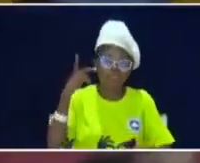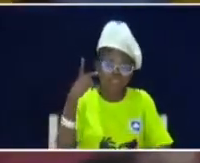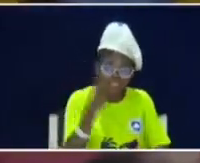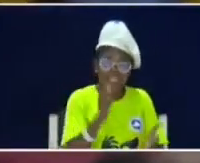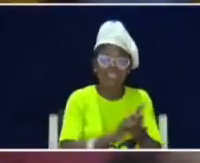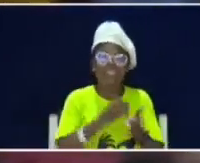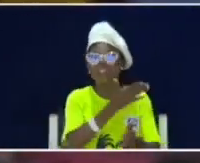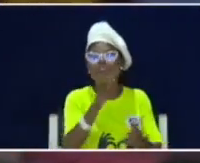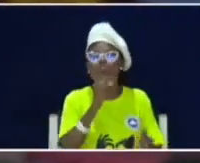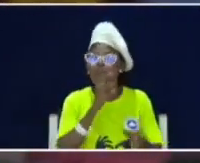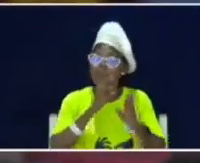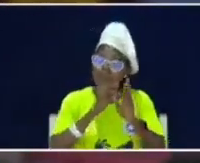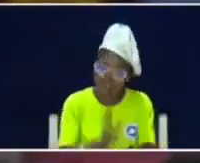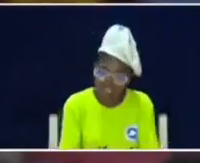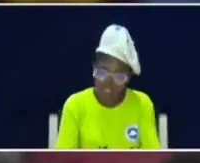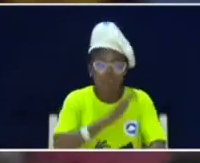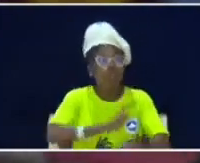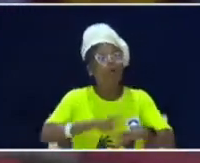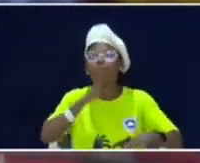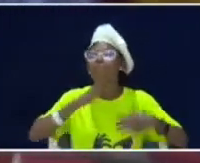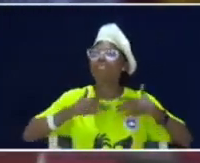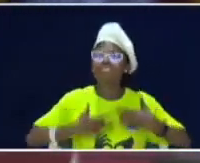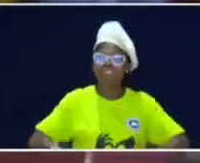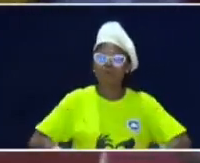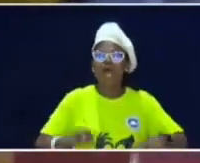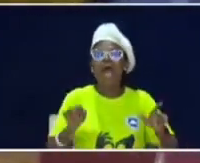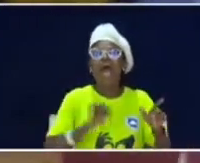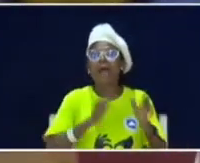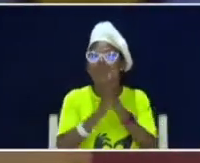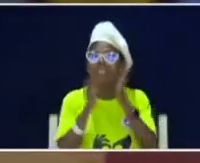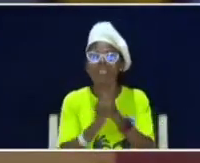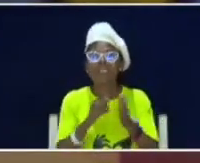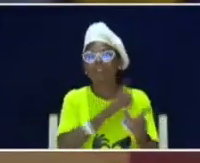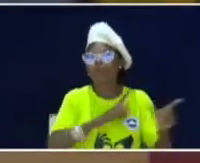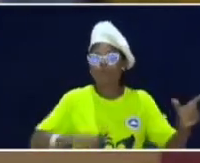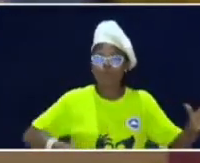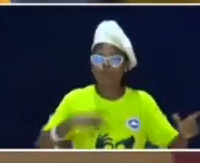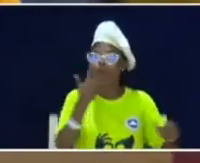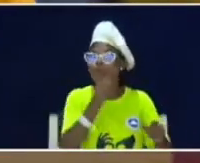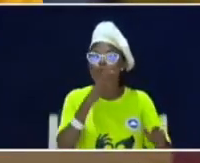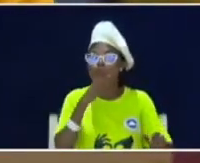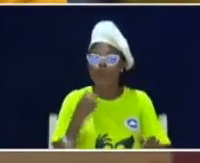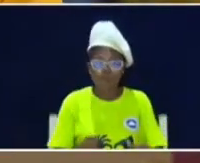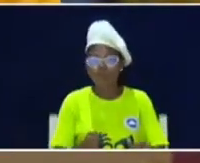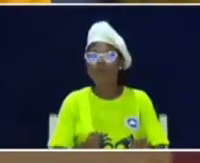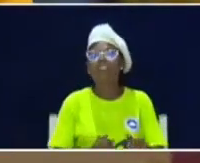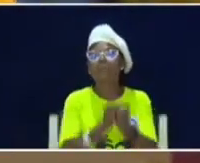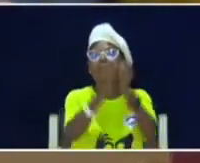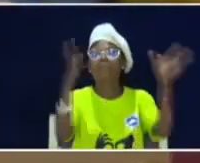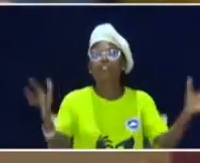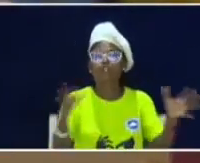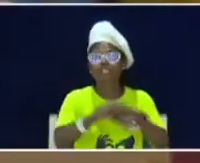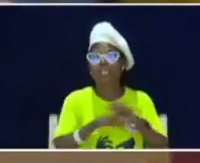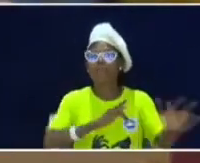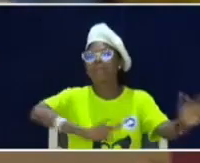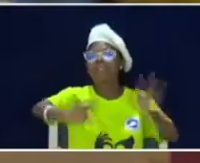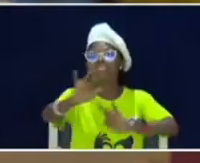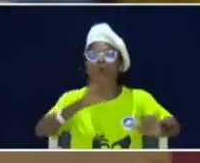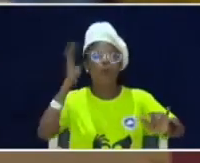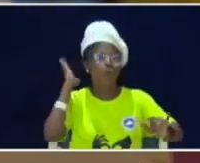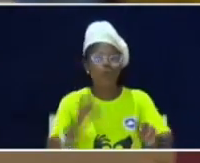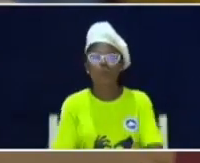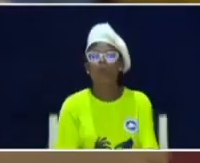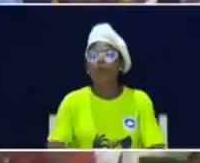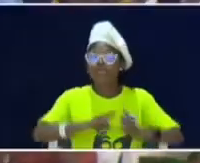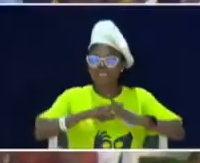praying. Do not be discouraged. And I pray the Lord, who is precious in mercy, we begin to lift you in the